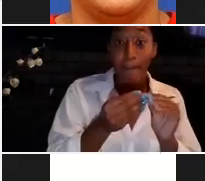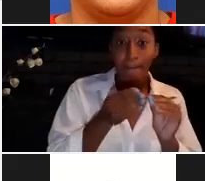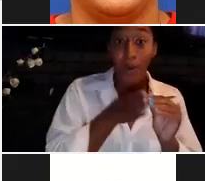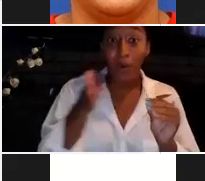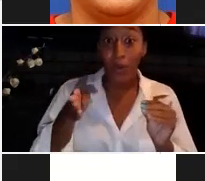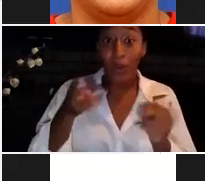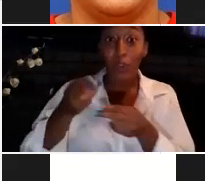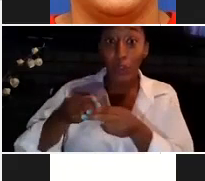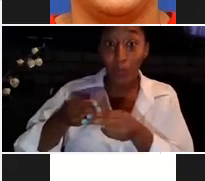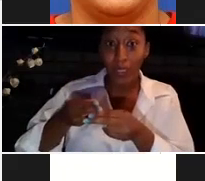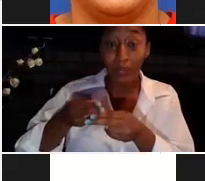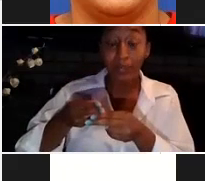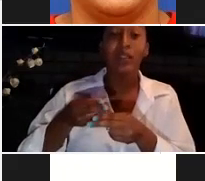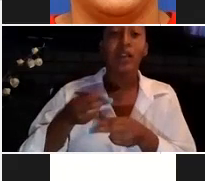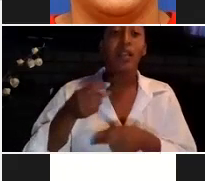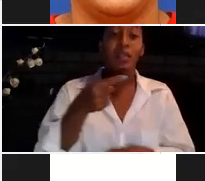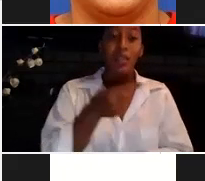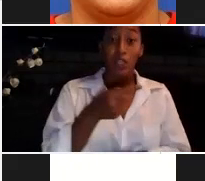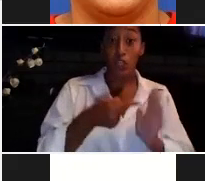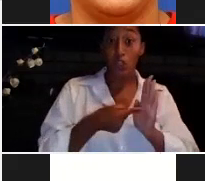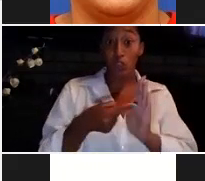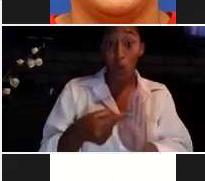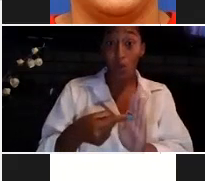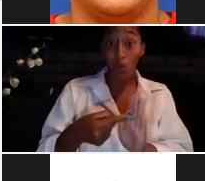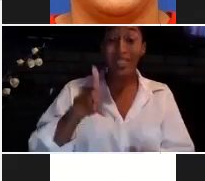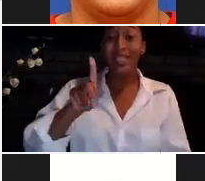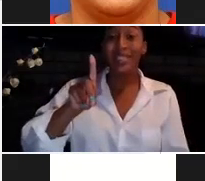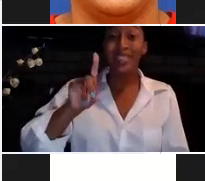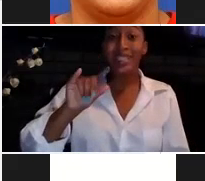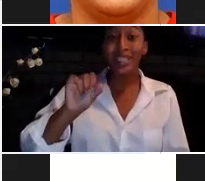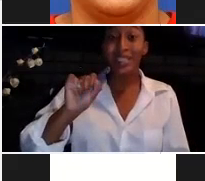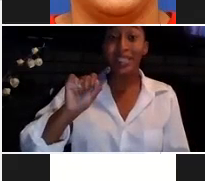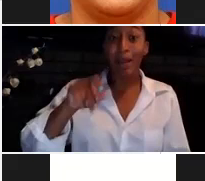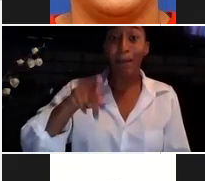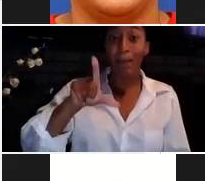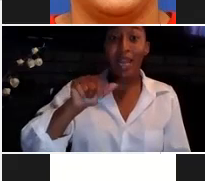illustrates that displacement has both magnitude and direction.